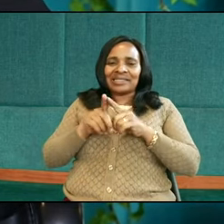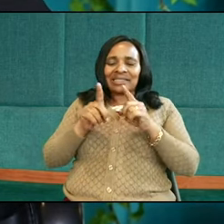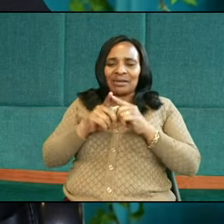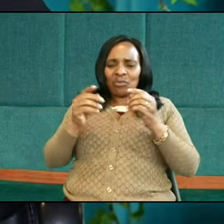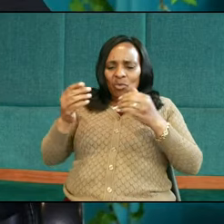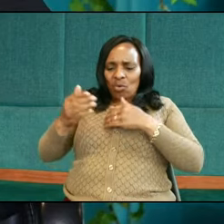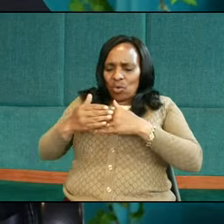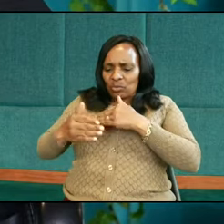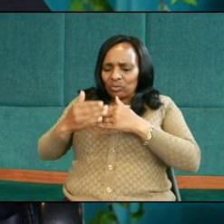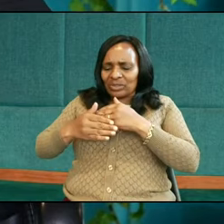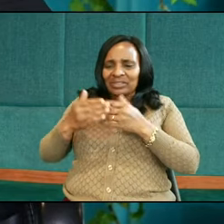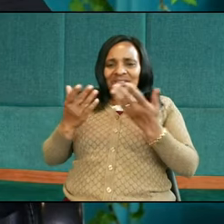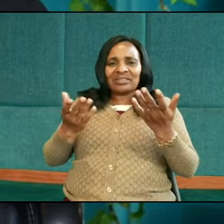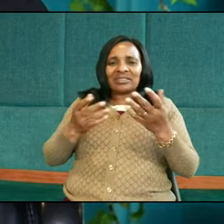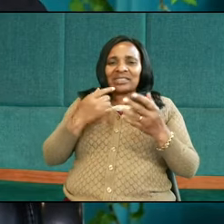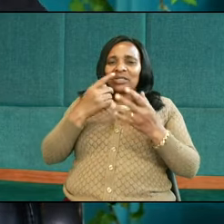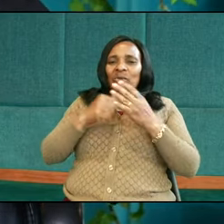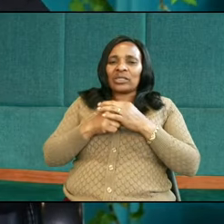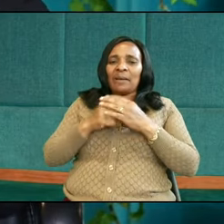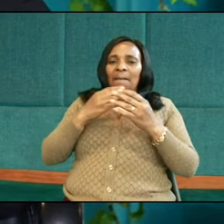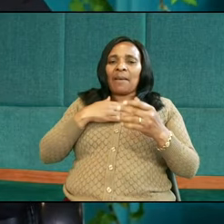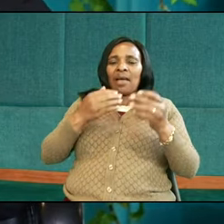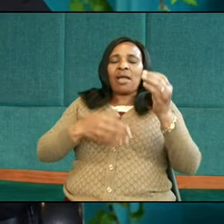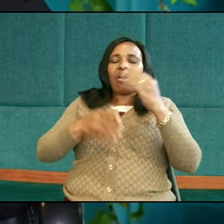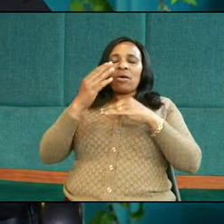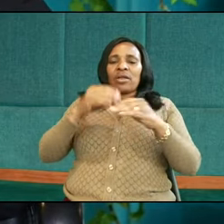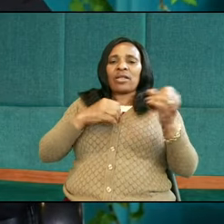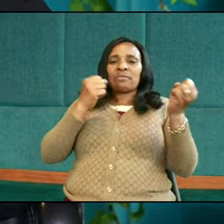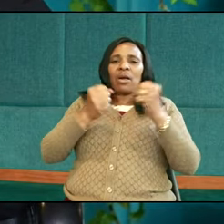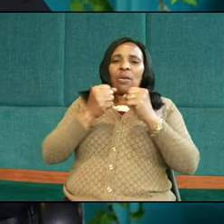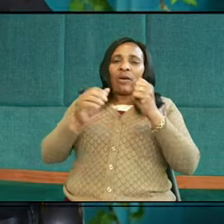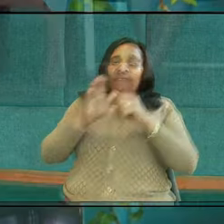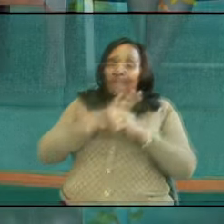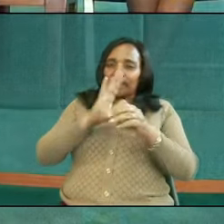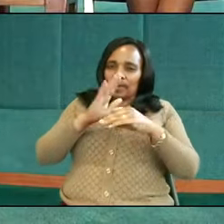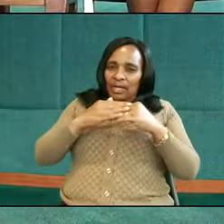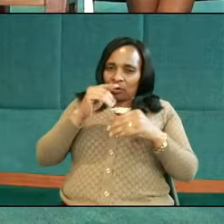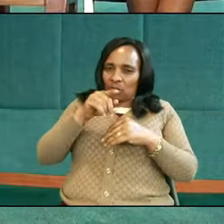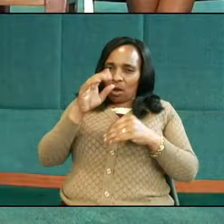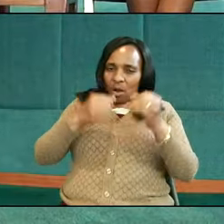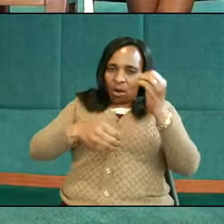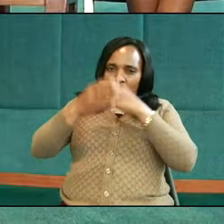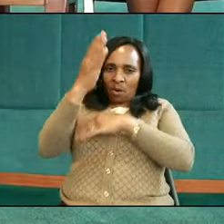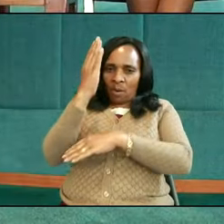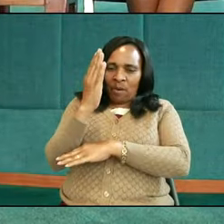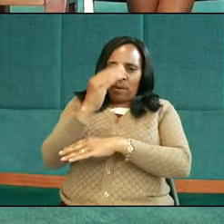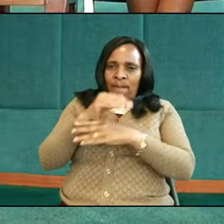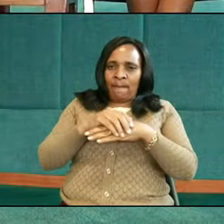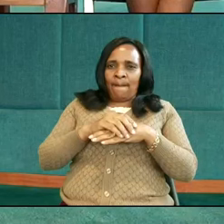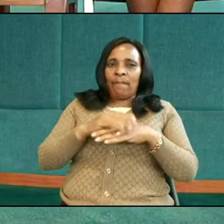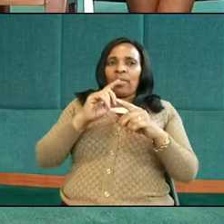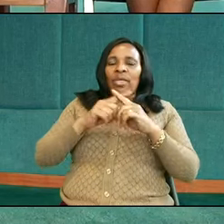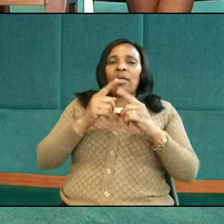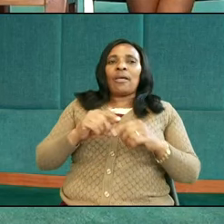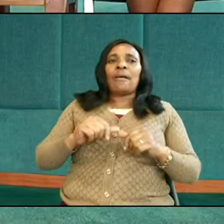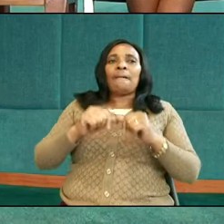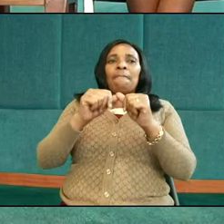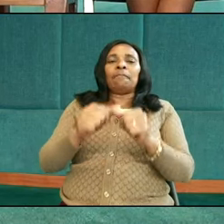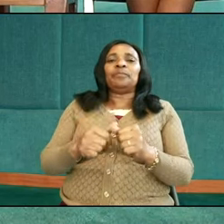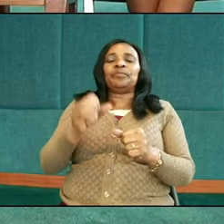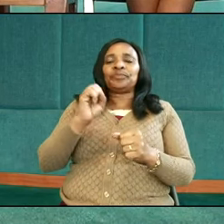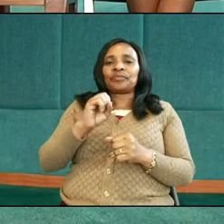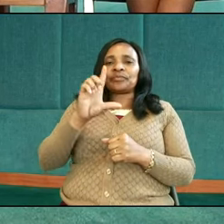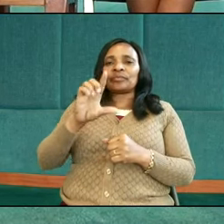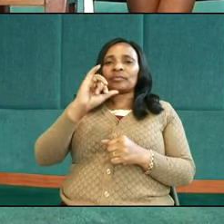almost taunting them at saying, my God is more powerful than your God. And simultaneously,